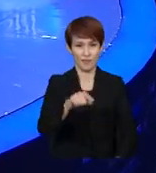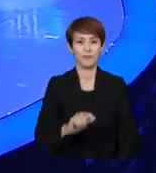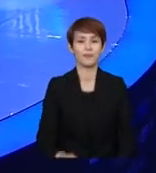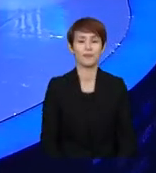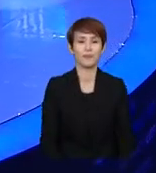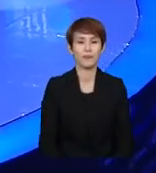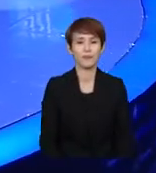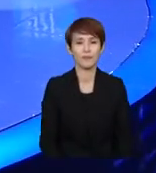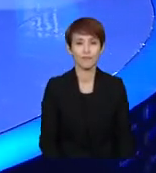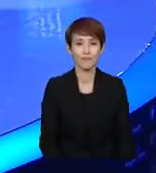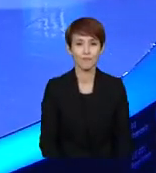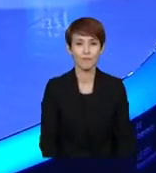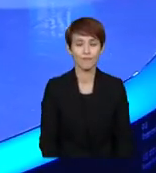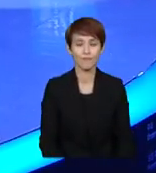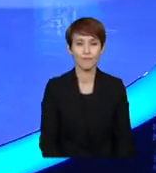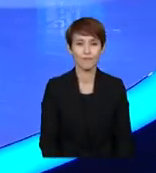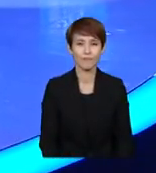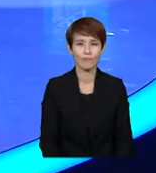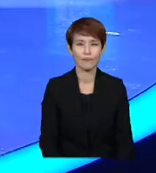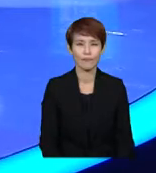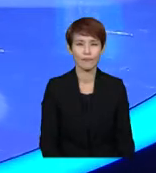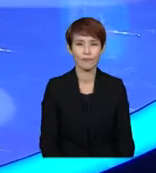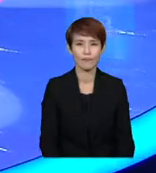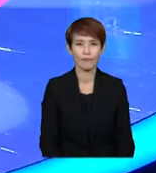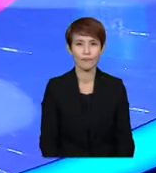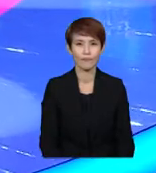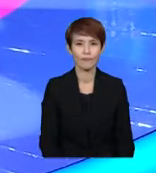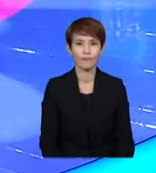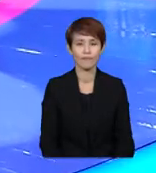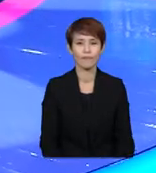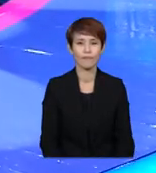clearly this doesn't always happen, ideally also